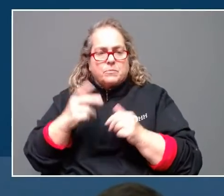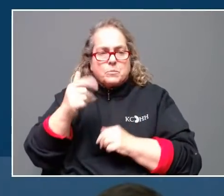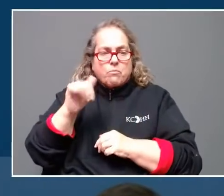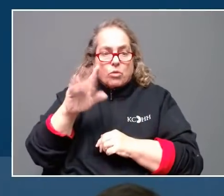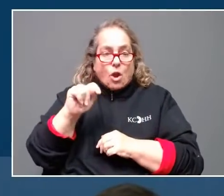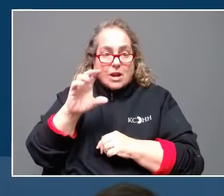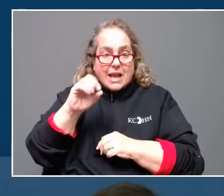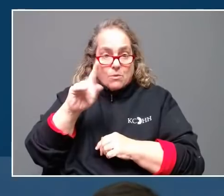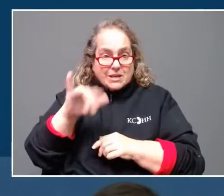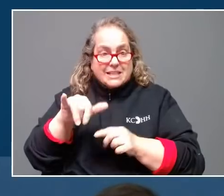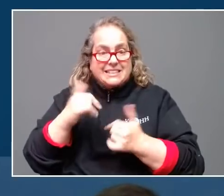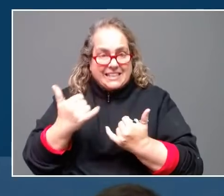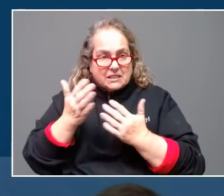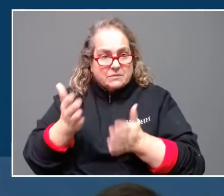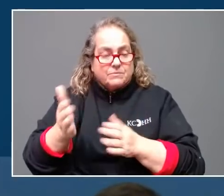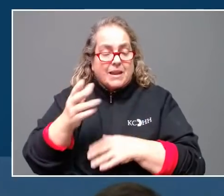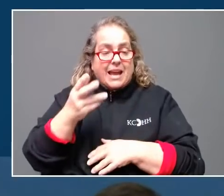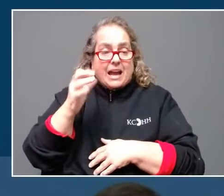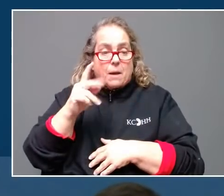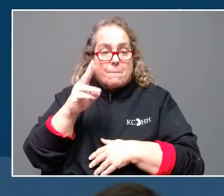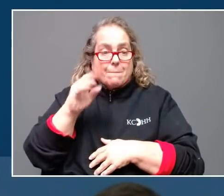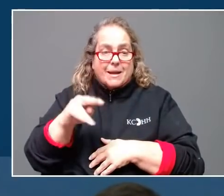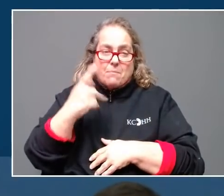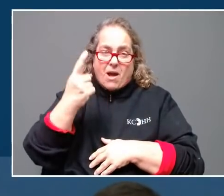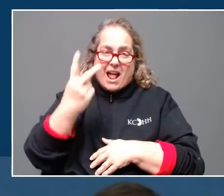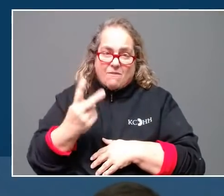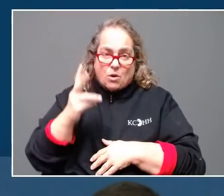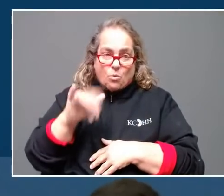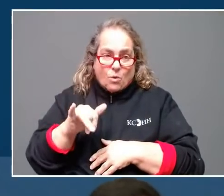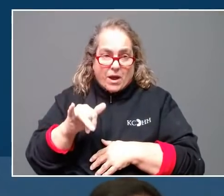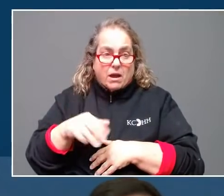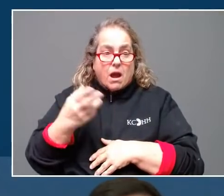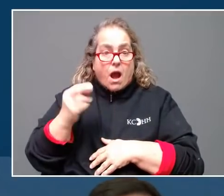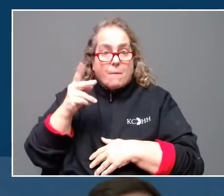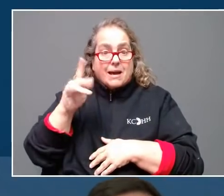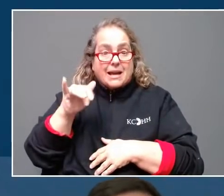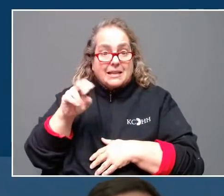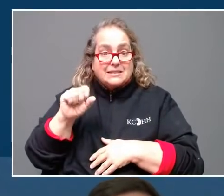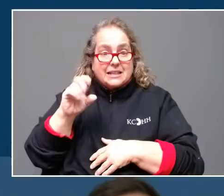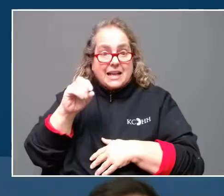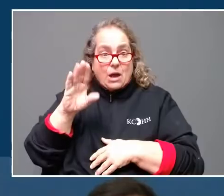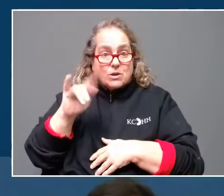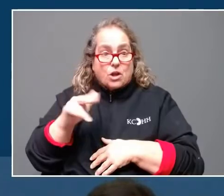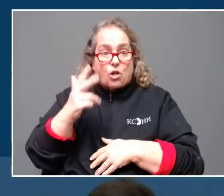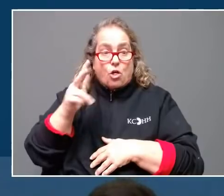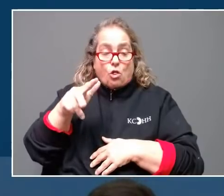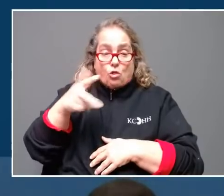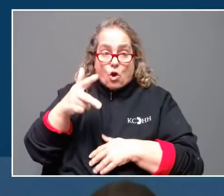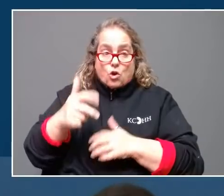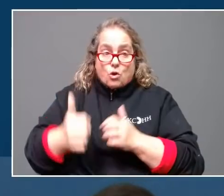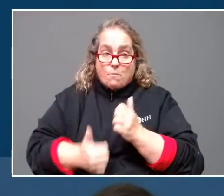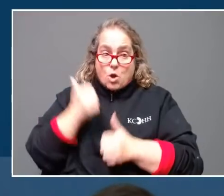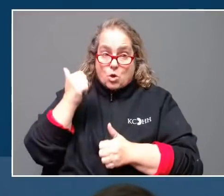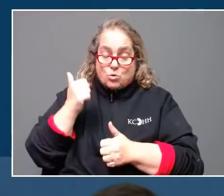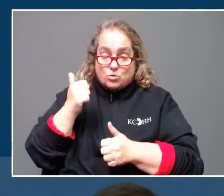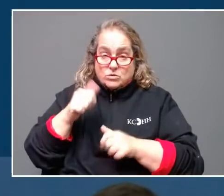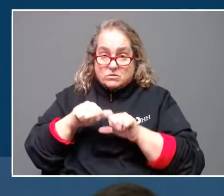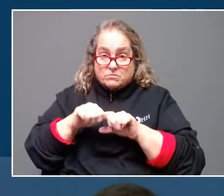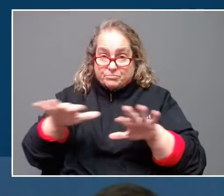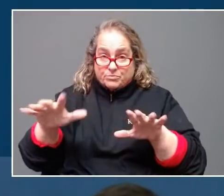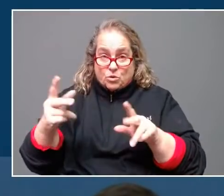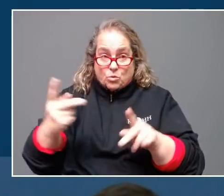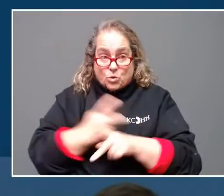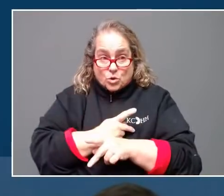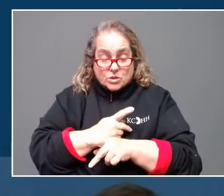about halfway done. Hopkins County, this is the third most debris, even though it was hit in the second